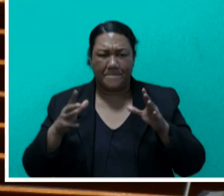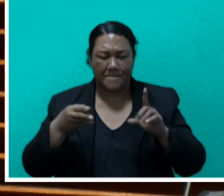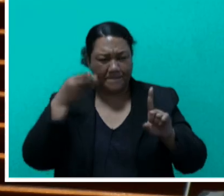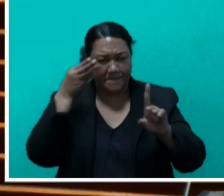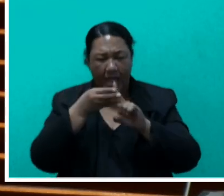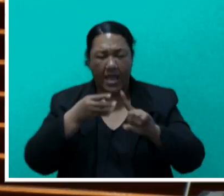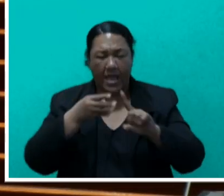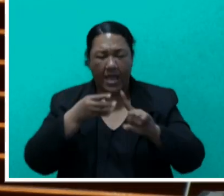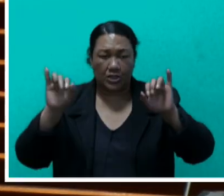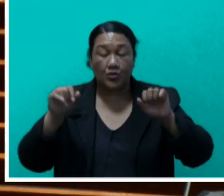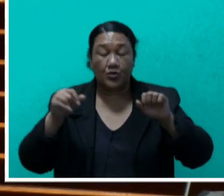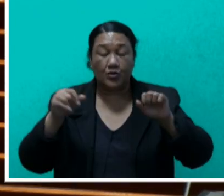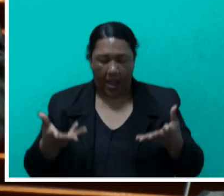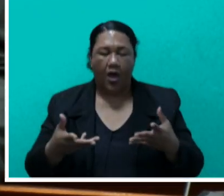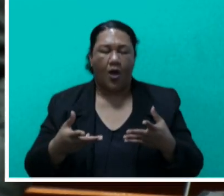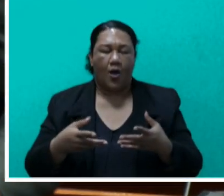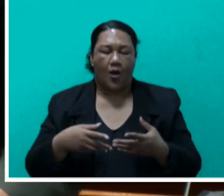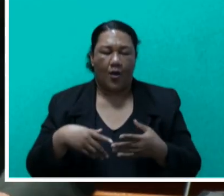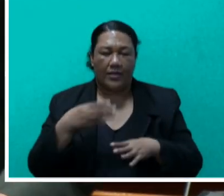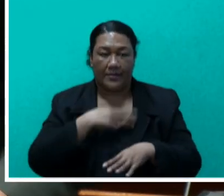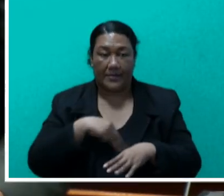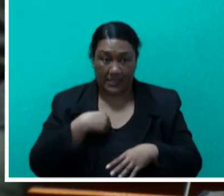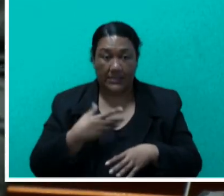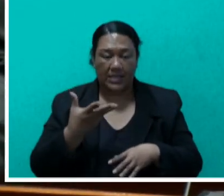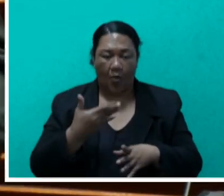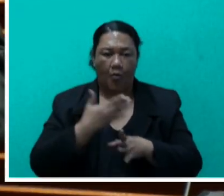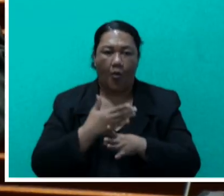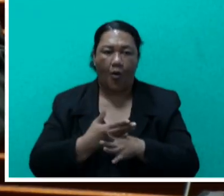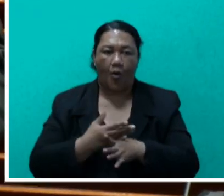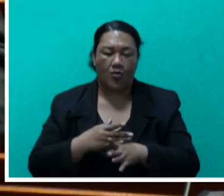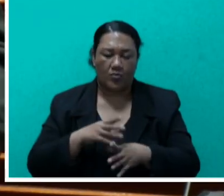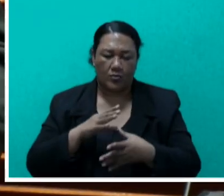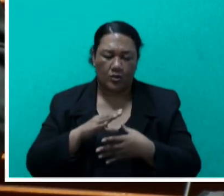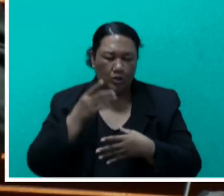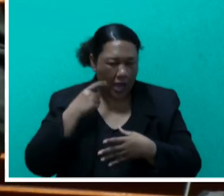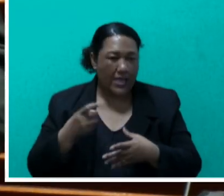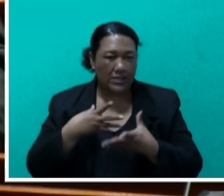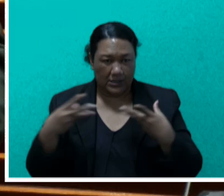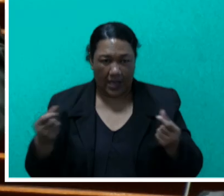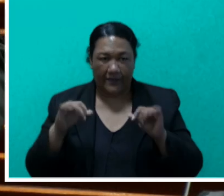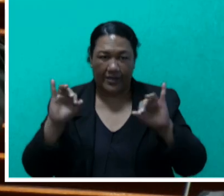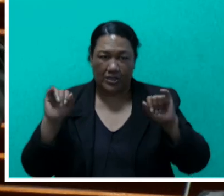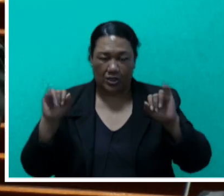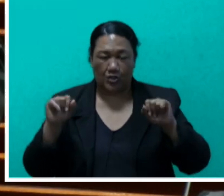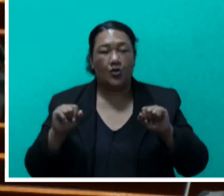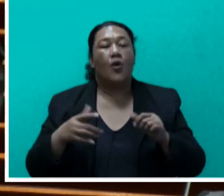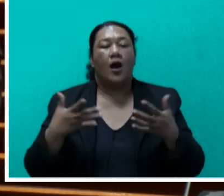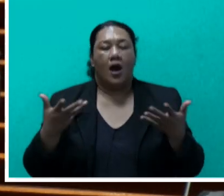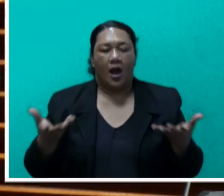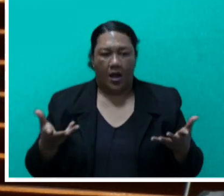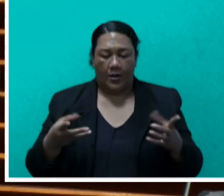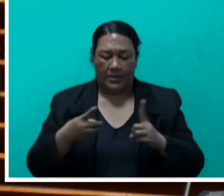is currently working on closely with our key stakeholders to systematically address these issues through their various development